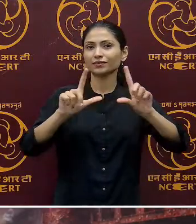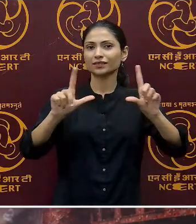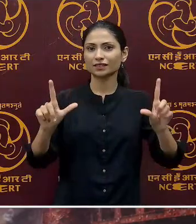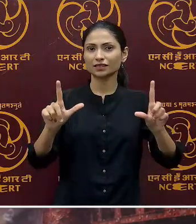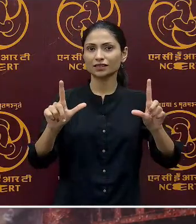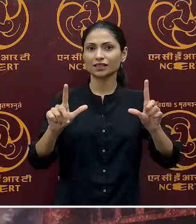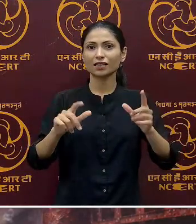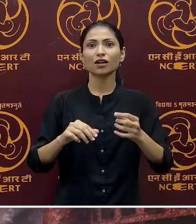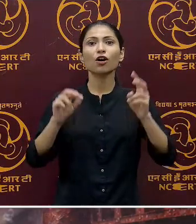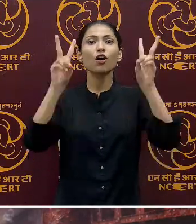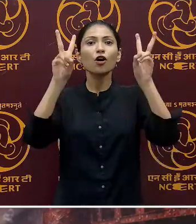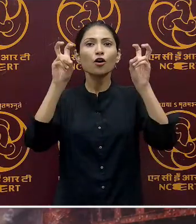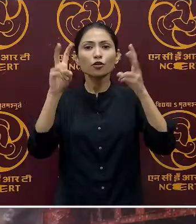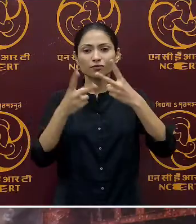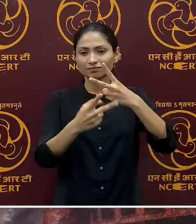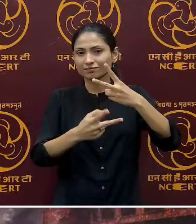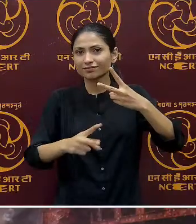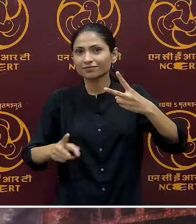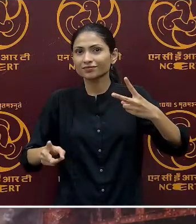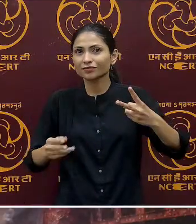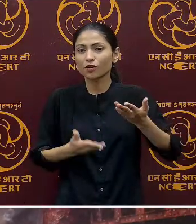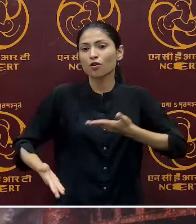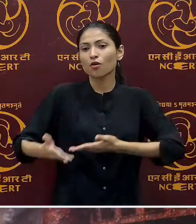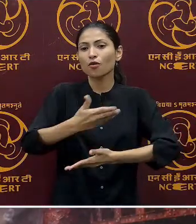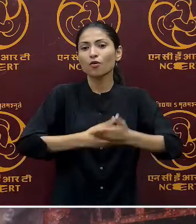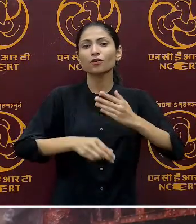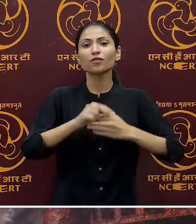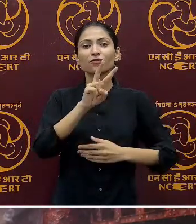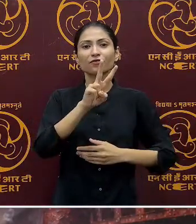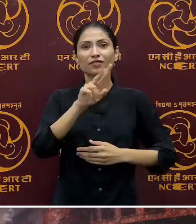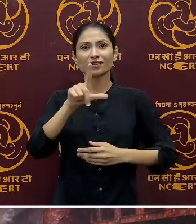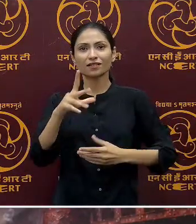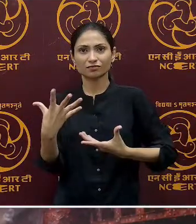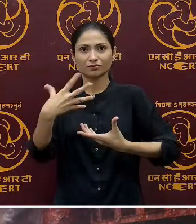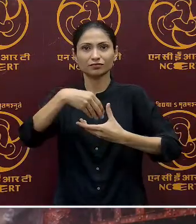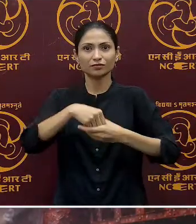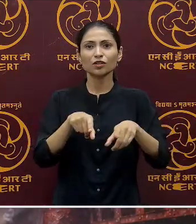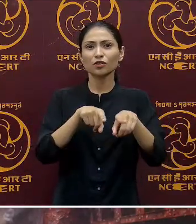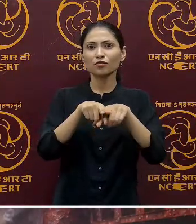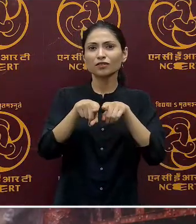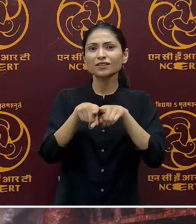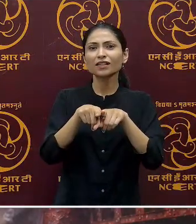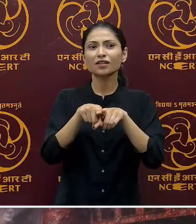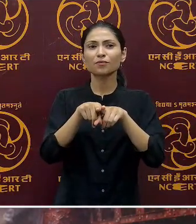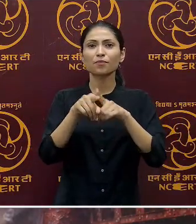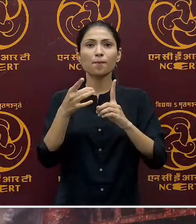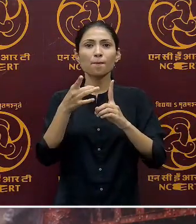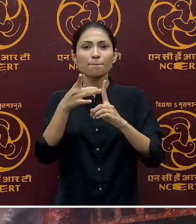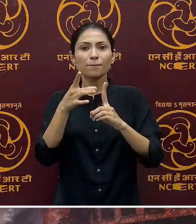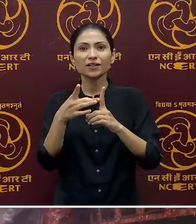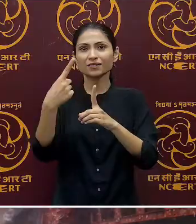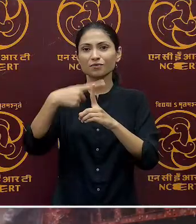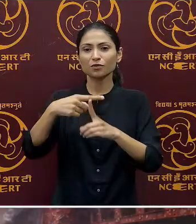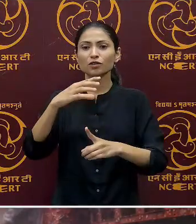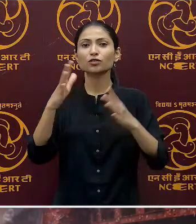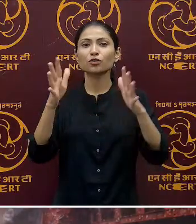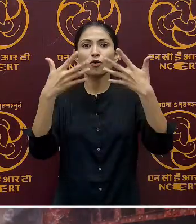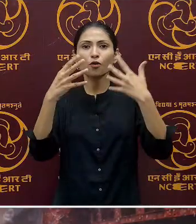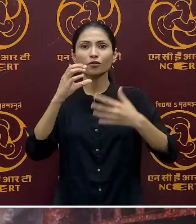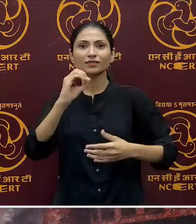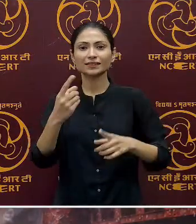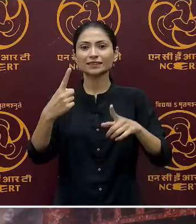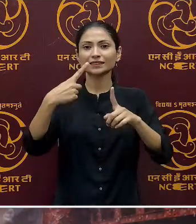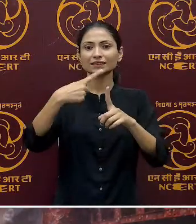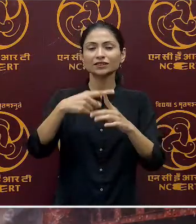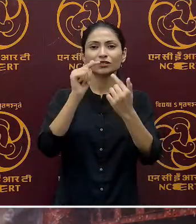this chapter which is covering on the virtual labs: basic properties of metal oxides, acidic properties of non-metallic oxides, conduction of